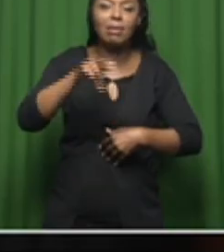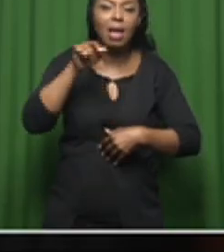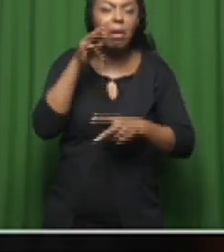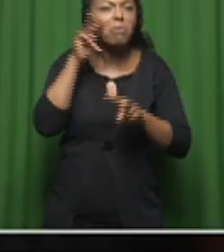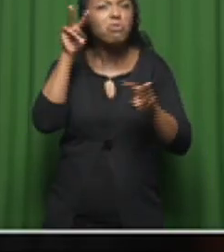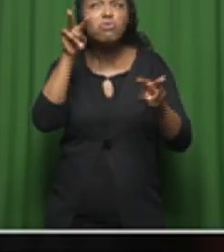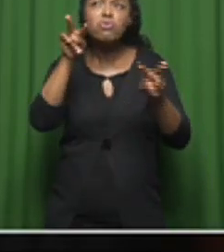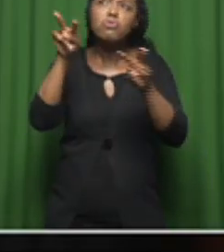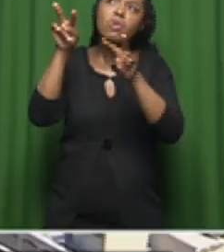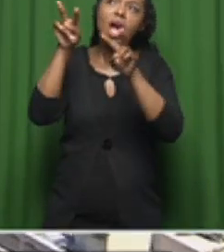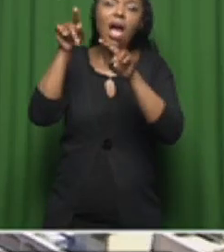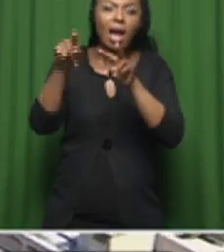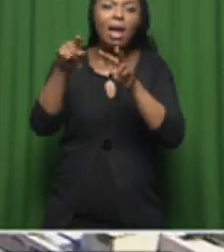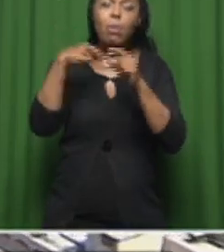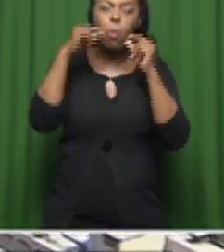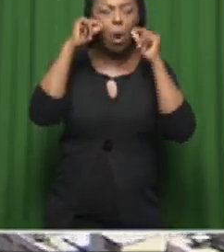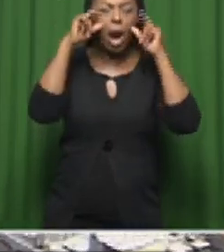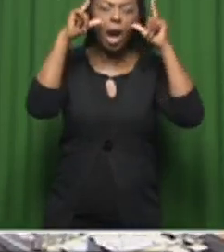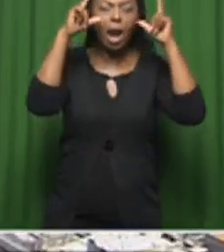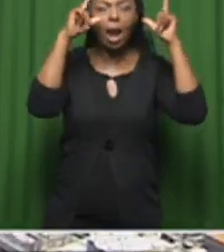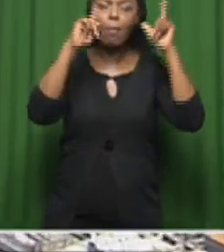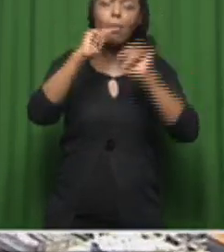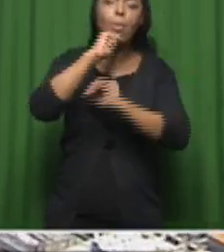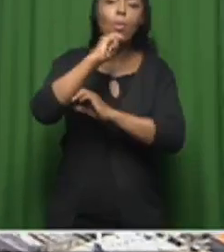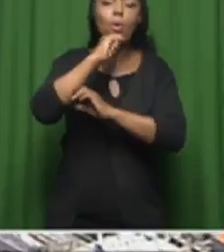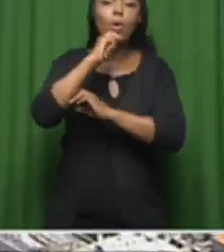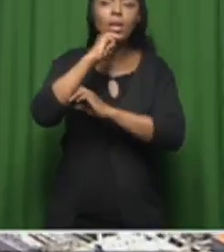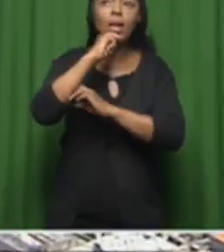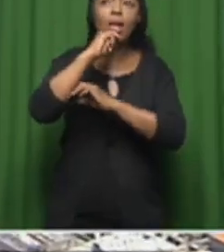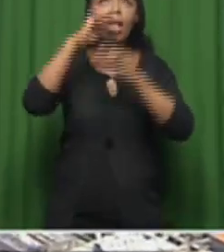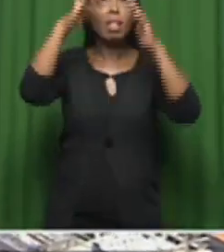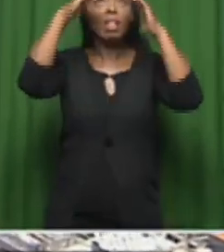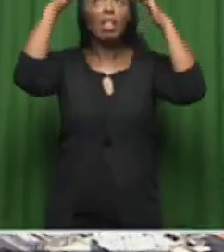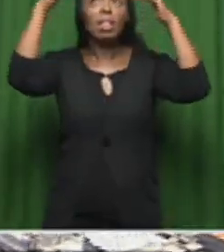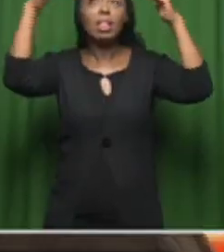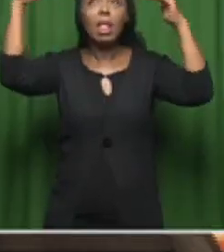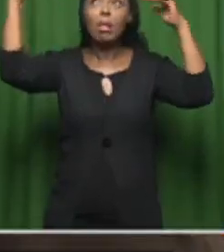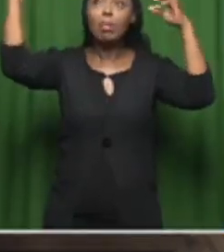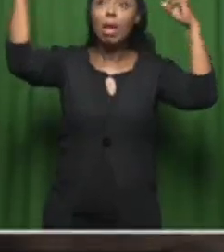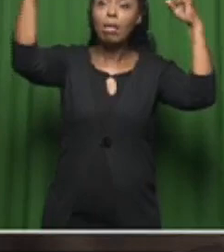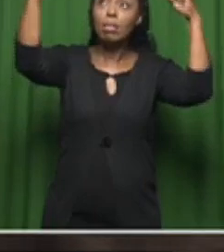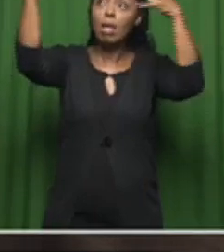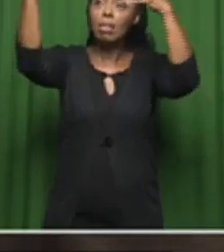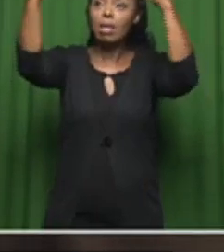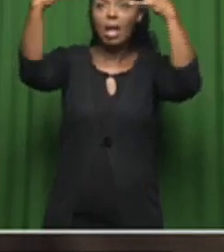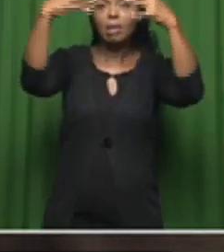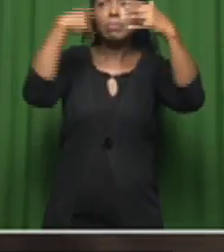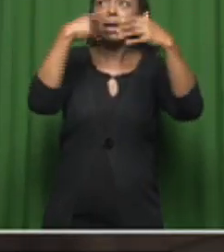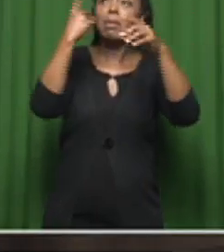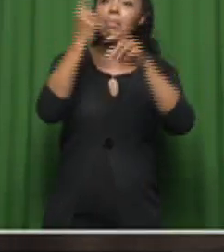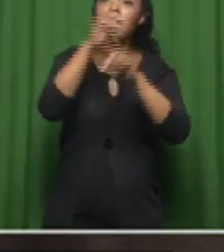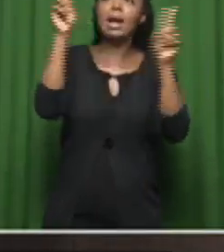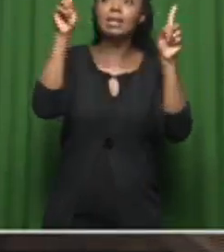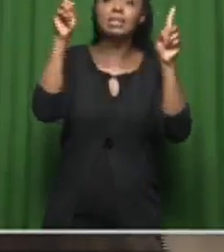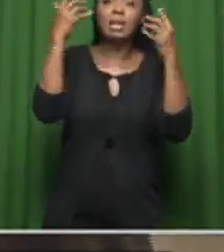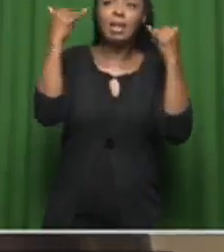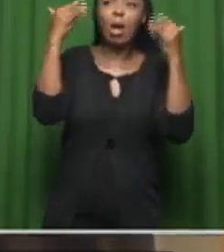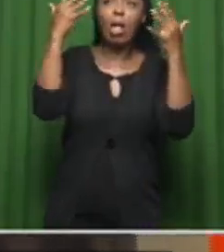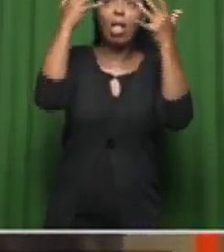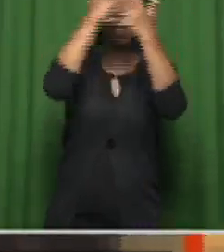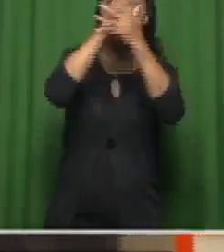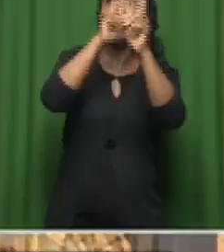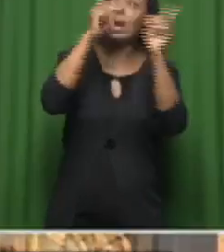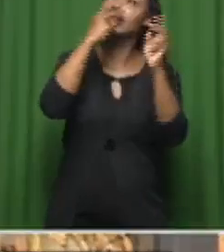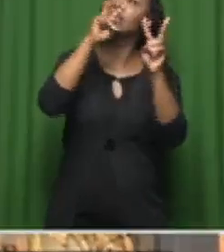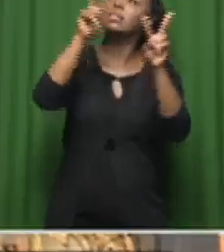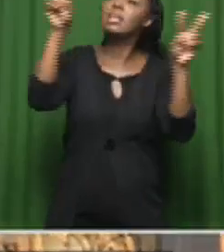day. I could see the clouds below me, but I could still see the rest of the city. I mean, how beautiful is that? It's